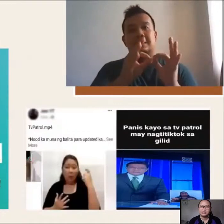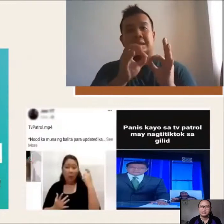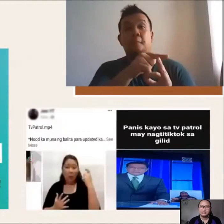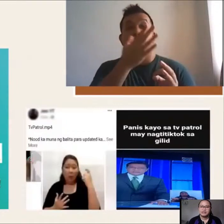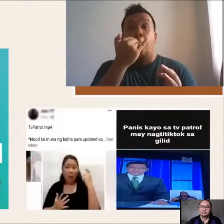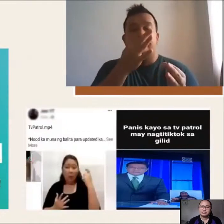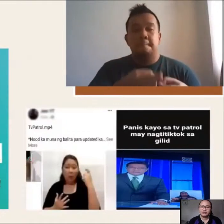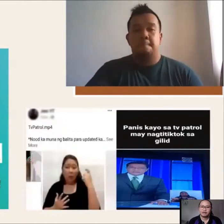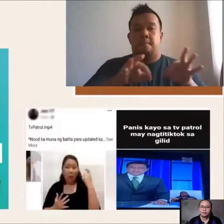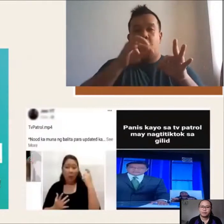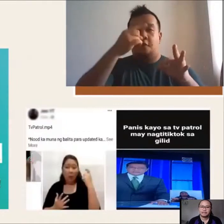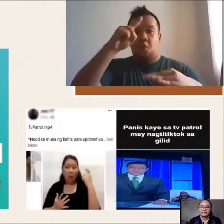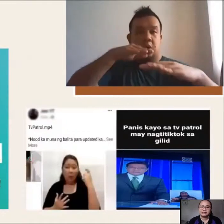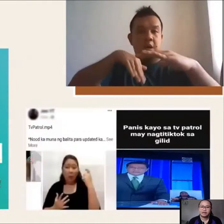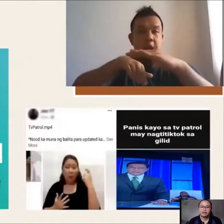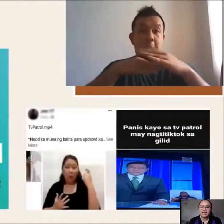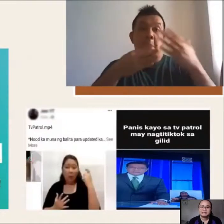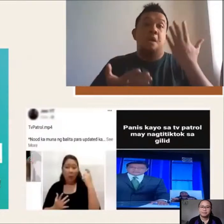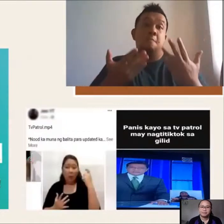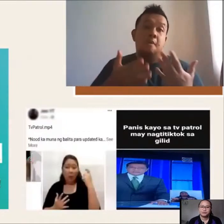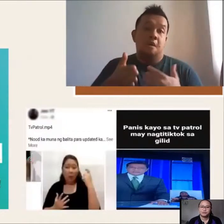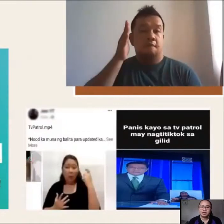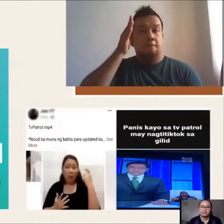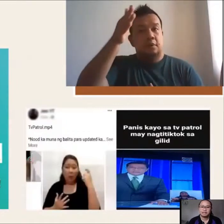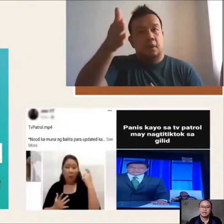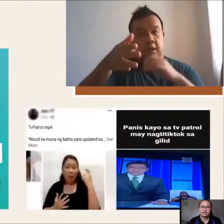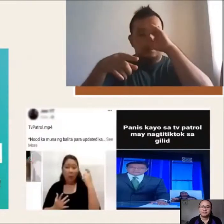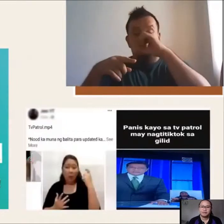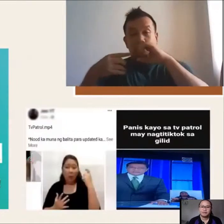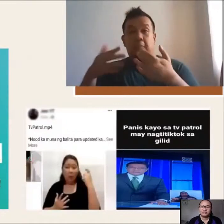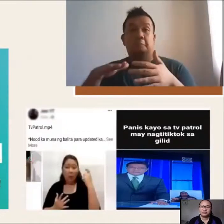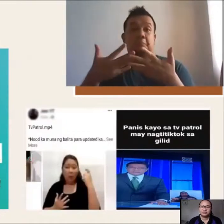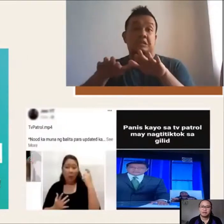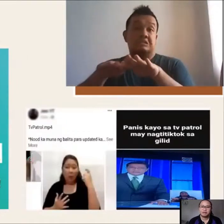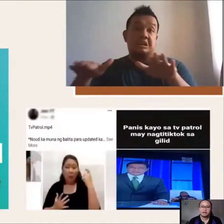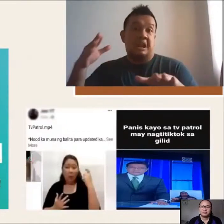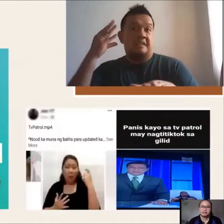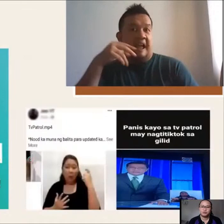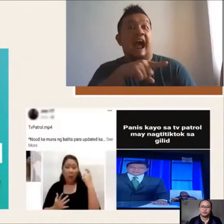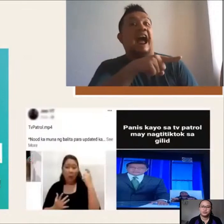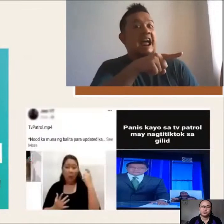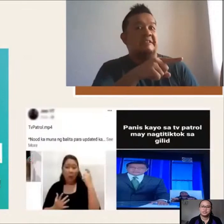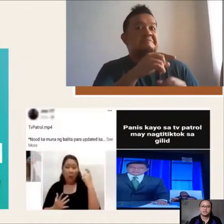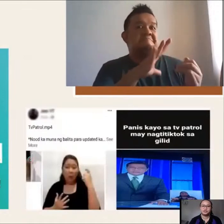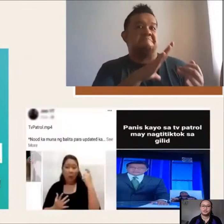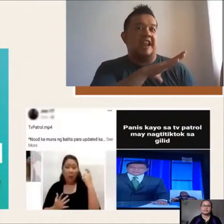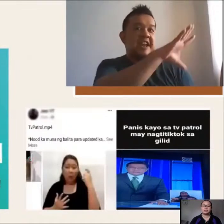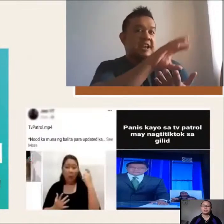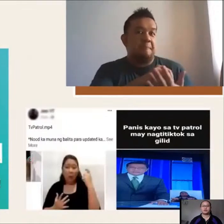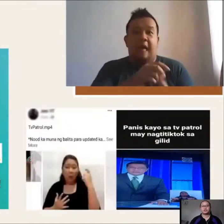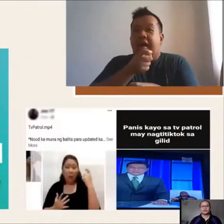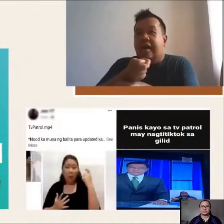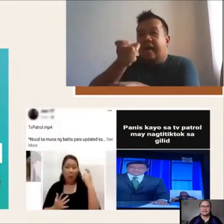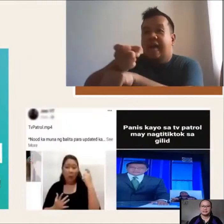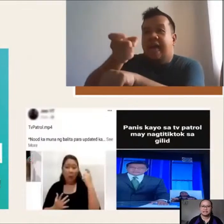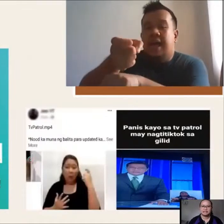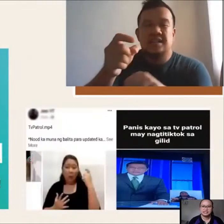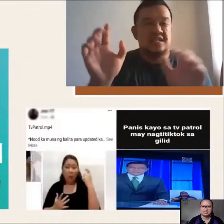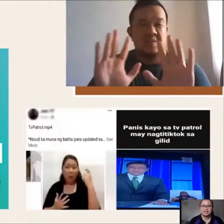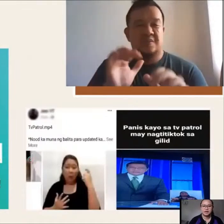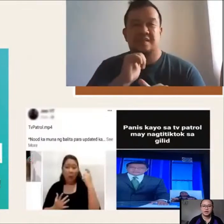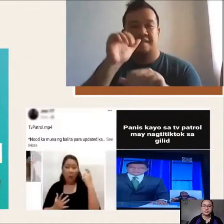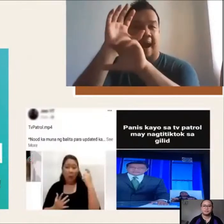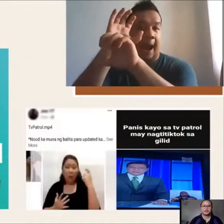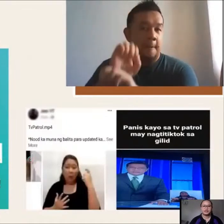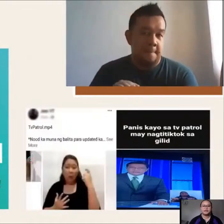yan. Pero later, baka mamaya yung news station maisip na, tanggalin na natin kasi tinatawanan ng mga tao. So I hope we can avoid